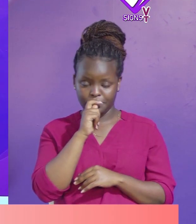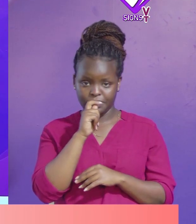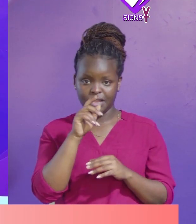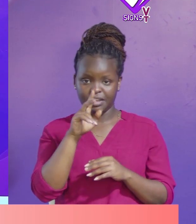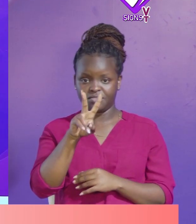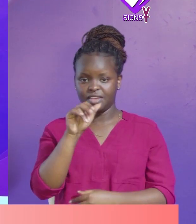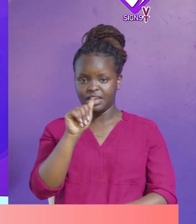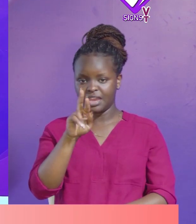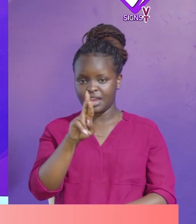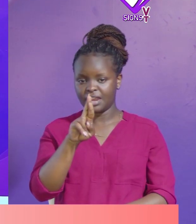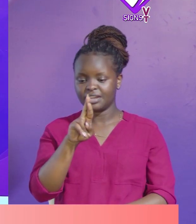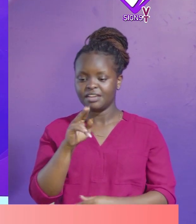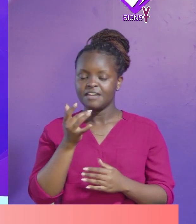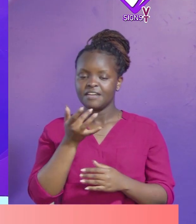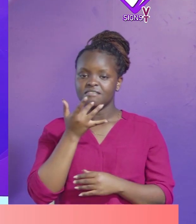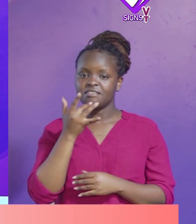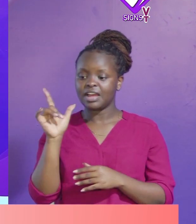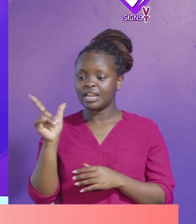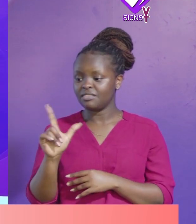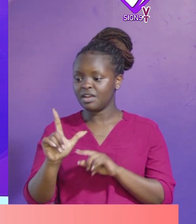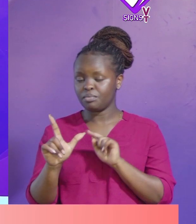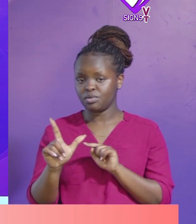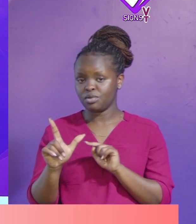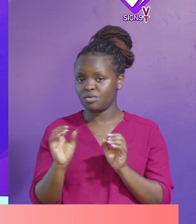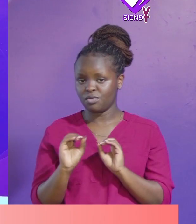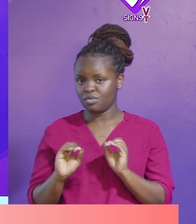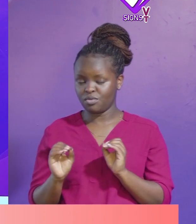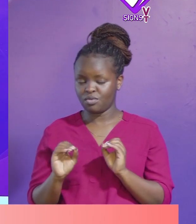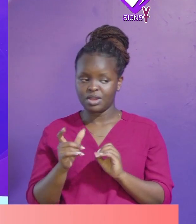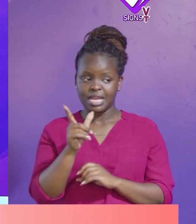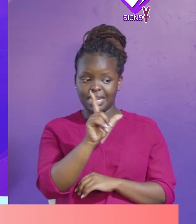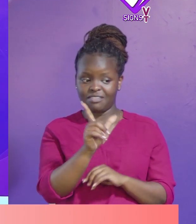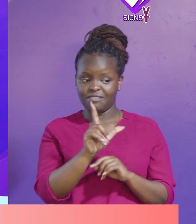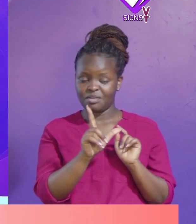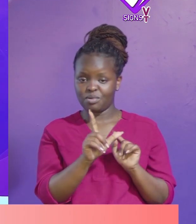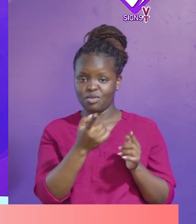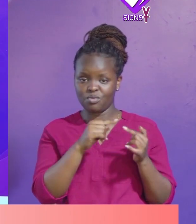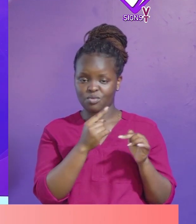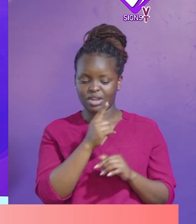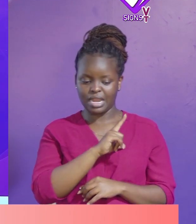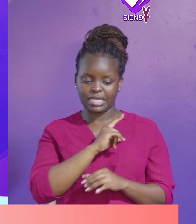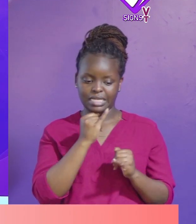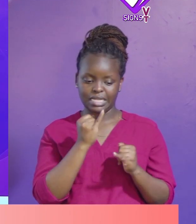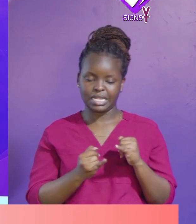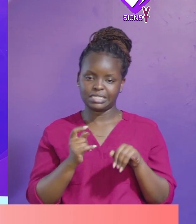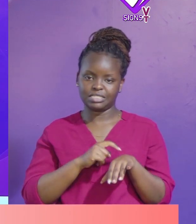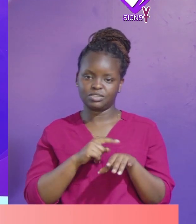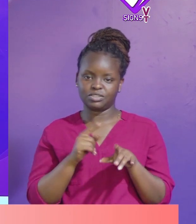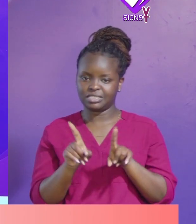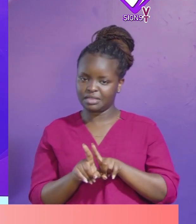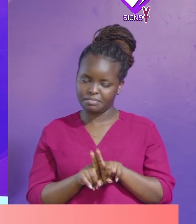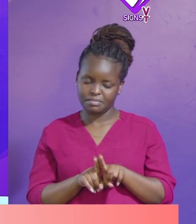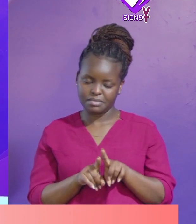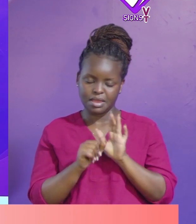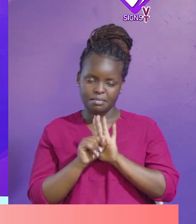VAR don't favor Liverpool this season, because even last season Liverpool won it luckily. So I think pressure from Arsenal, Tottenham